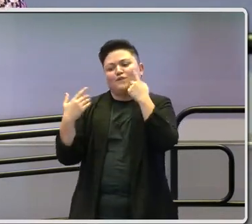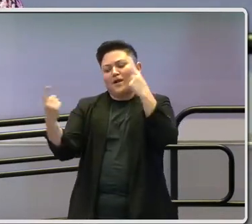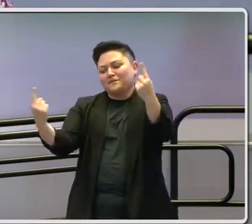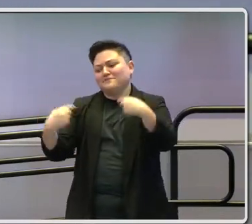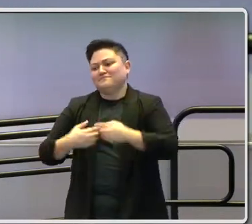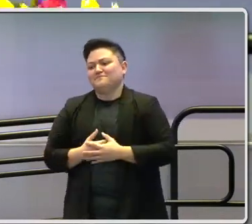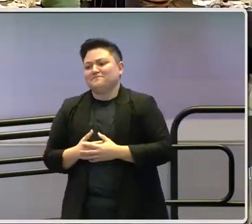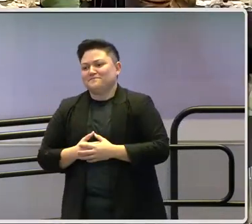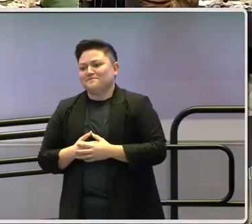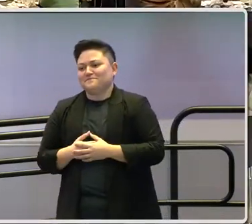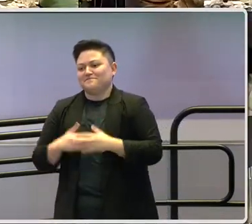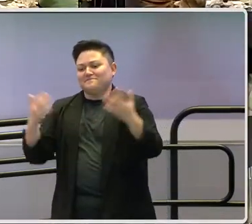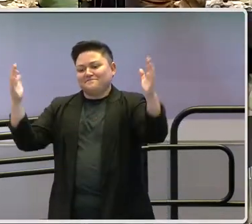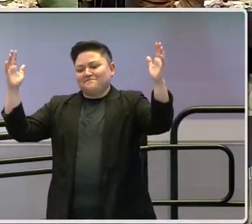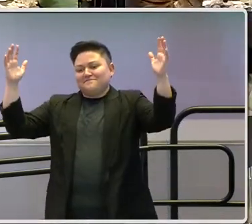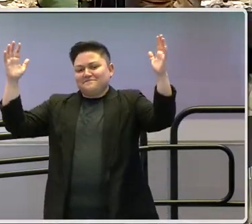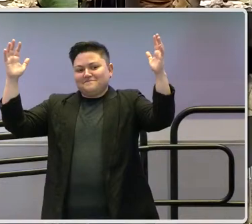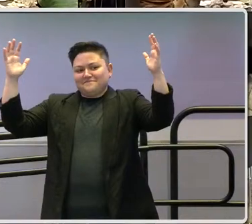today.